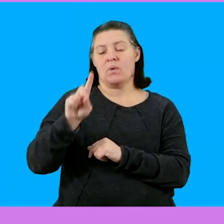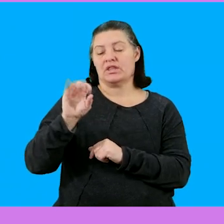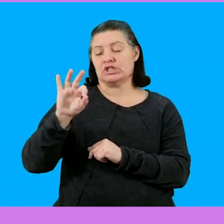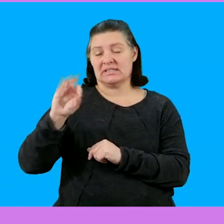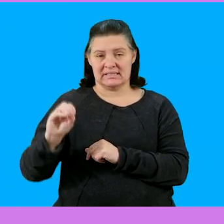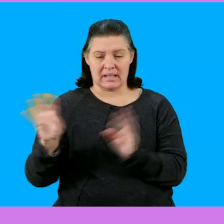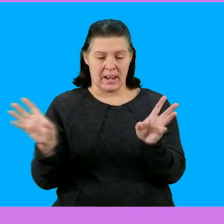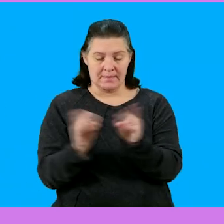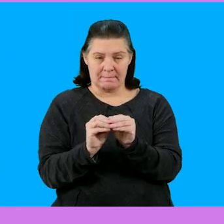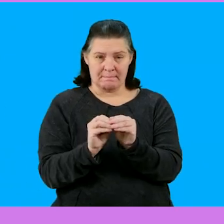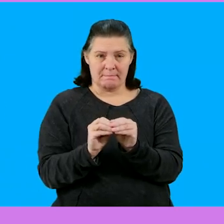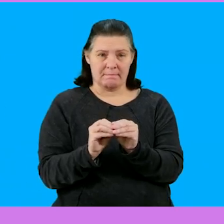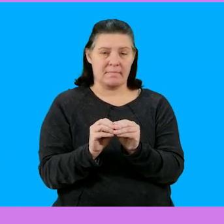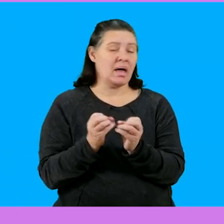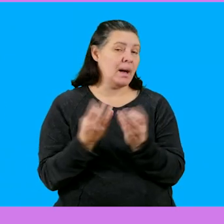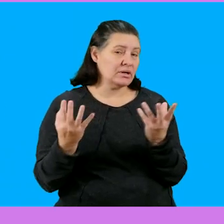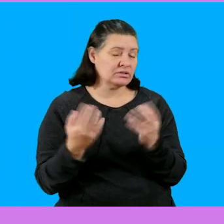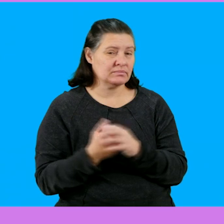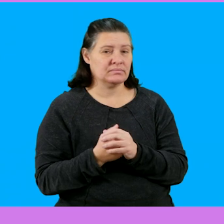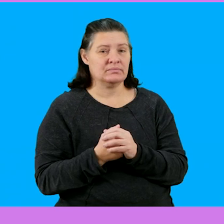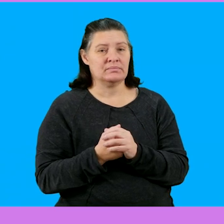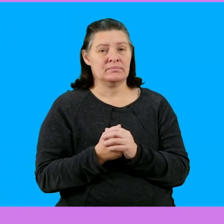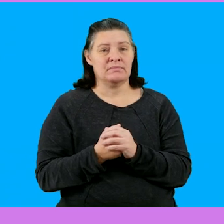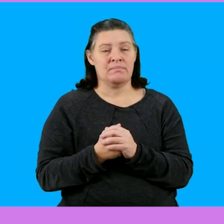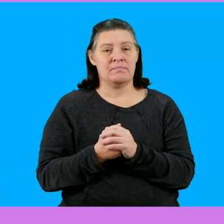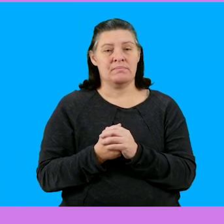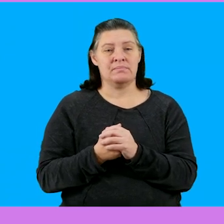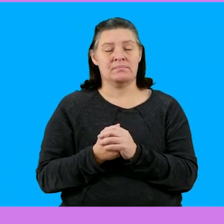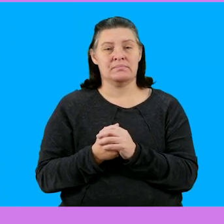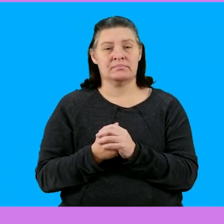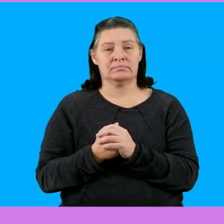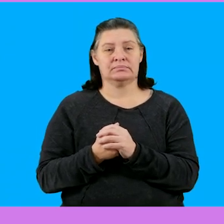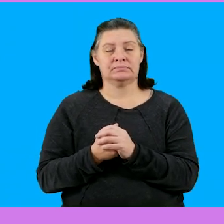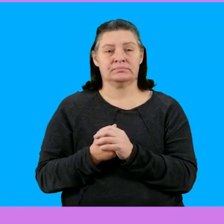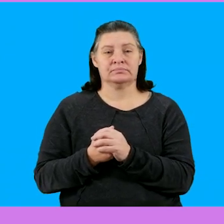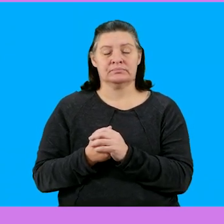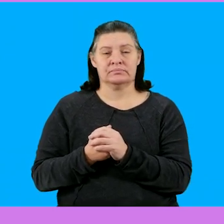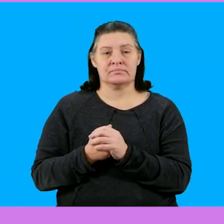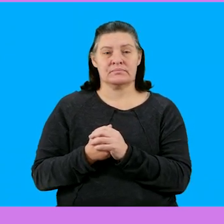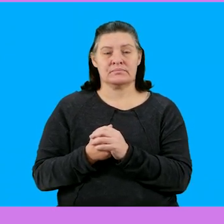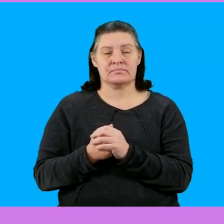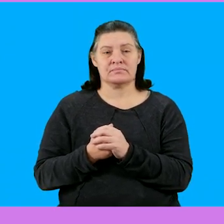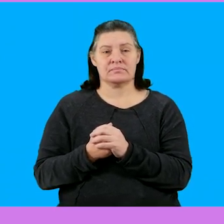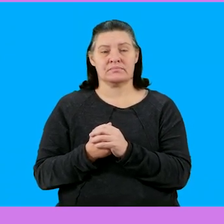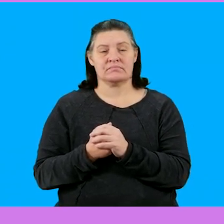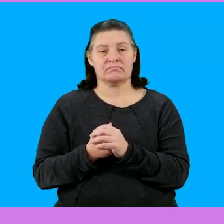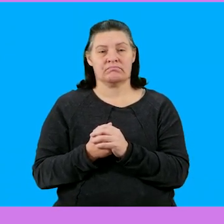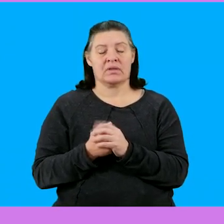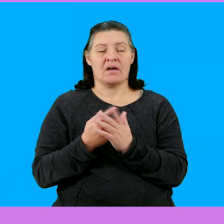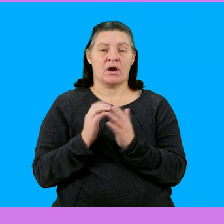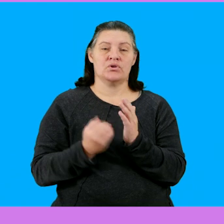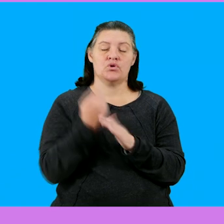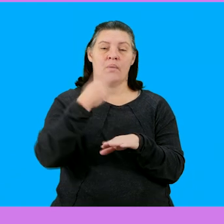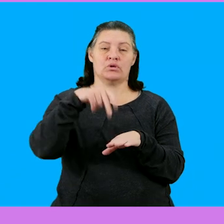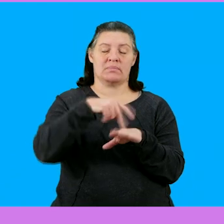11,130. So what will that give me? So let's add the two amounts together, 185,500. Okay, so that will give me a